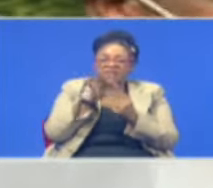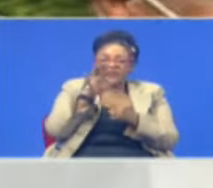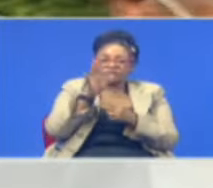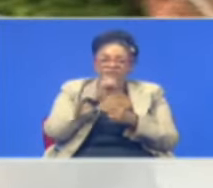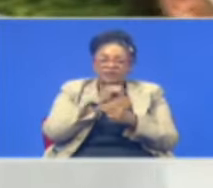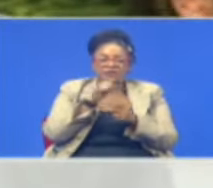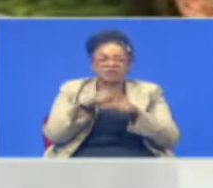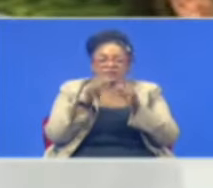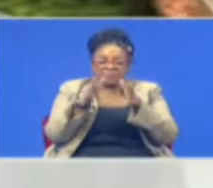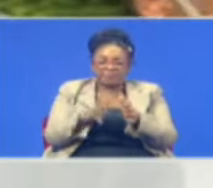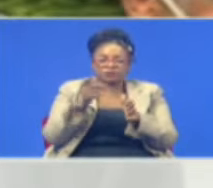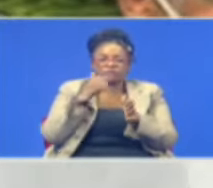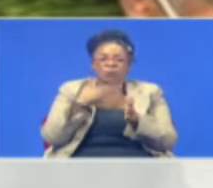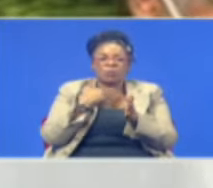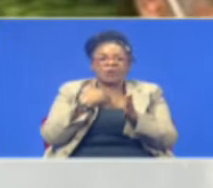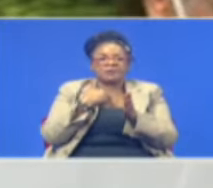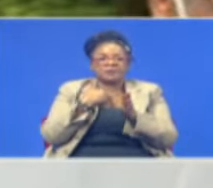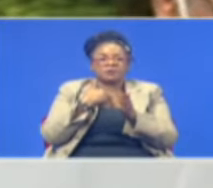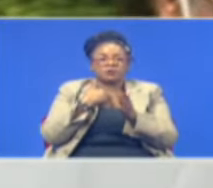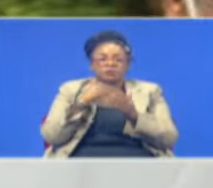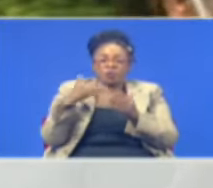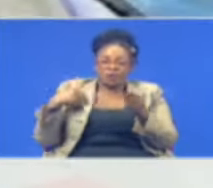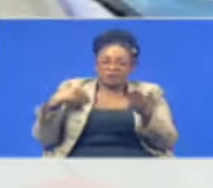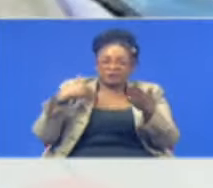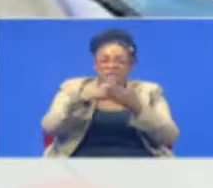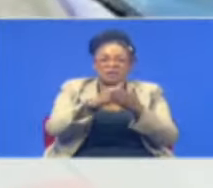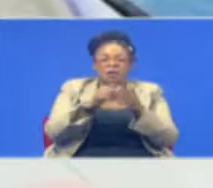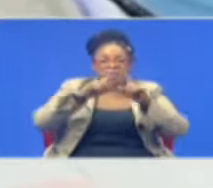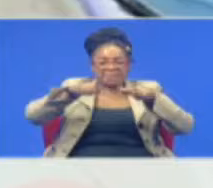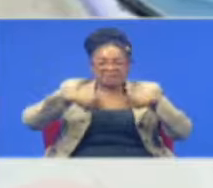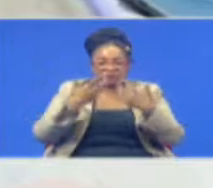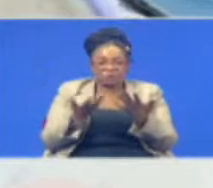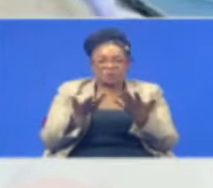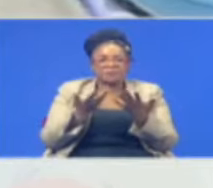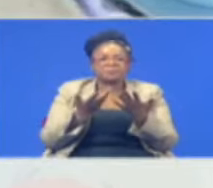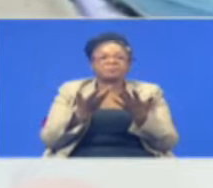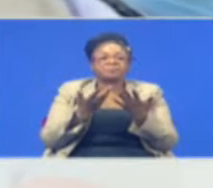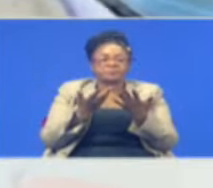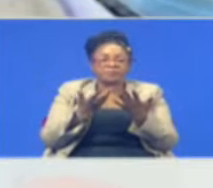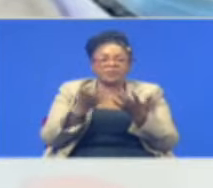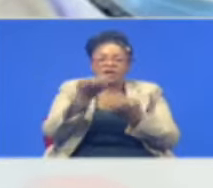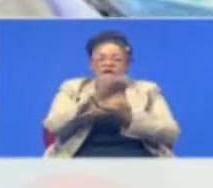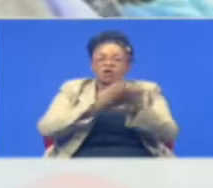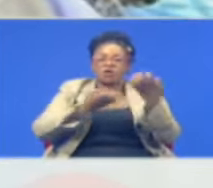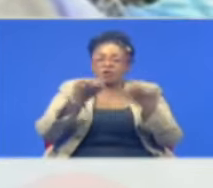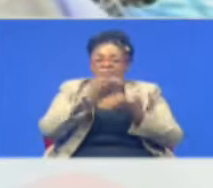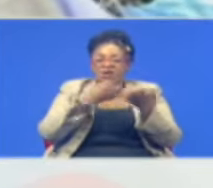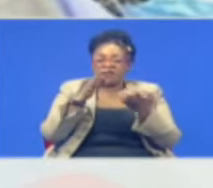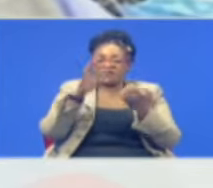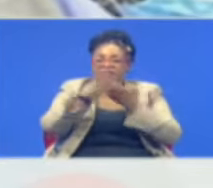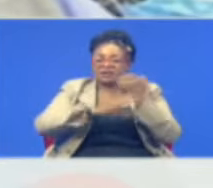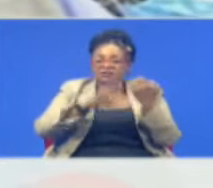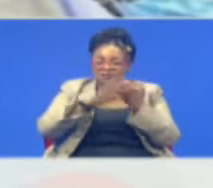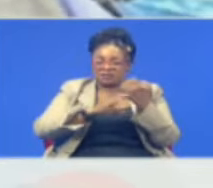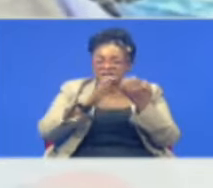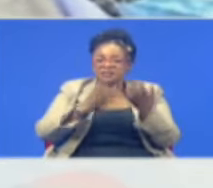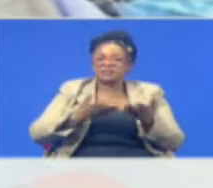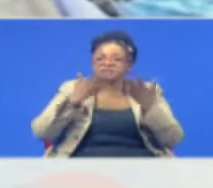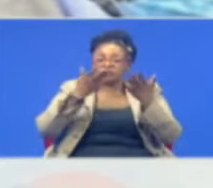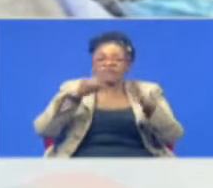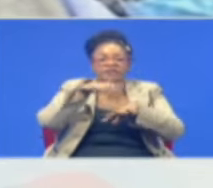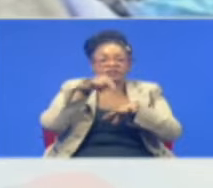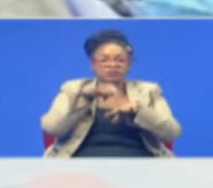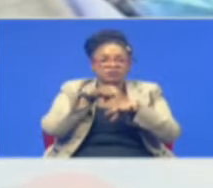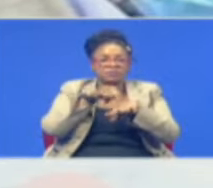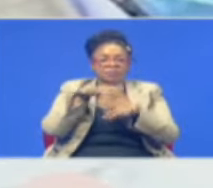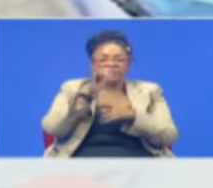person who wants to go on a journey, now here are our demands. The economy of a country and the destinies of nations are actually